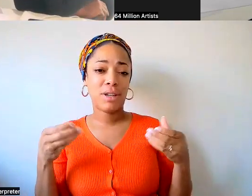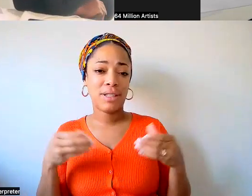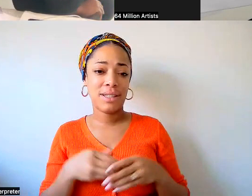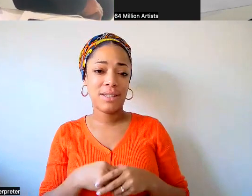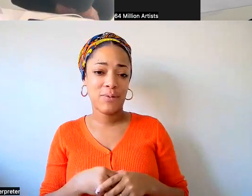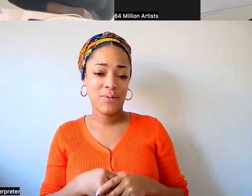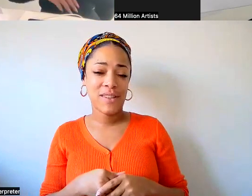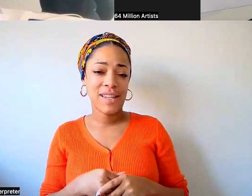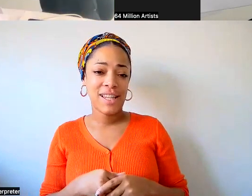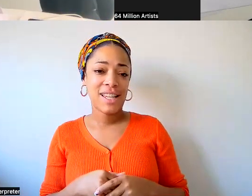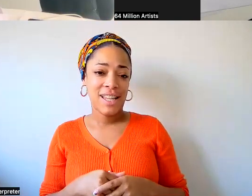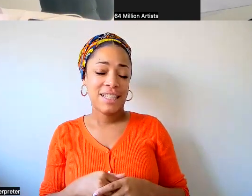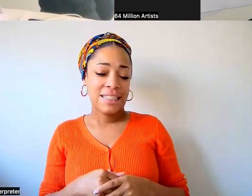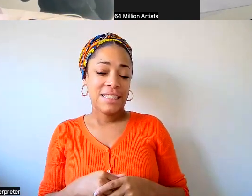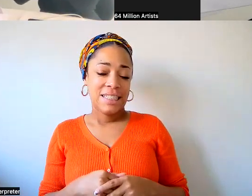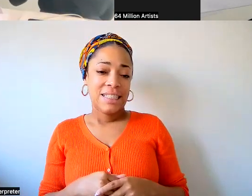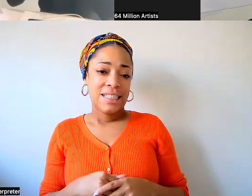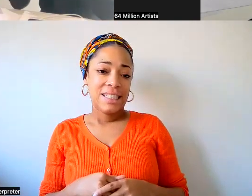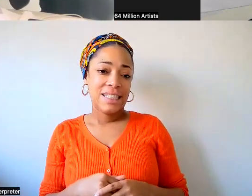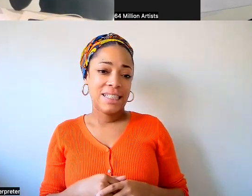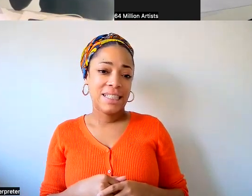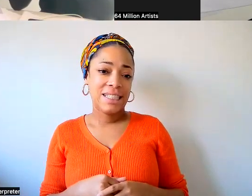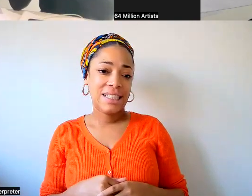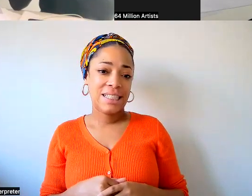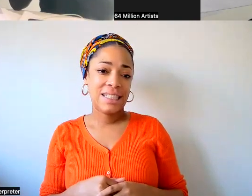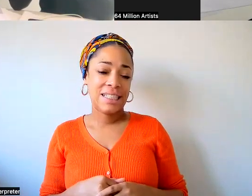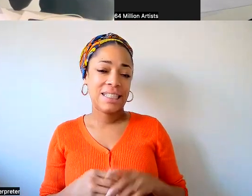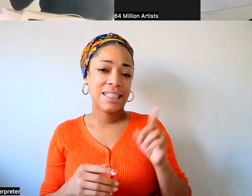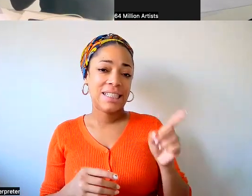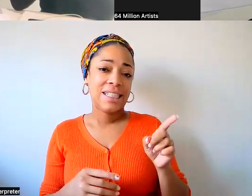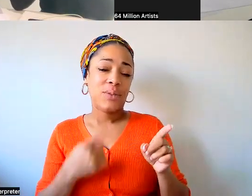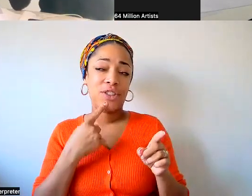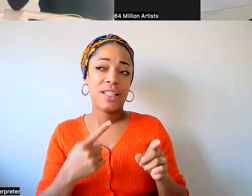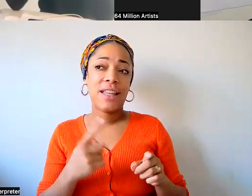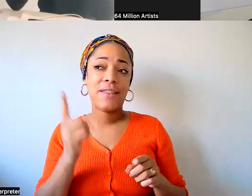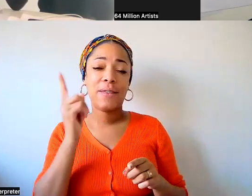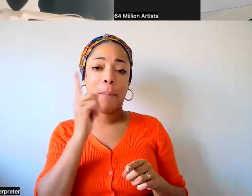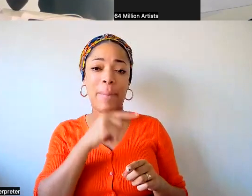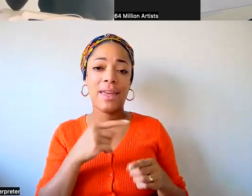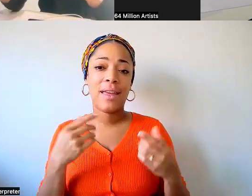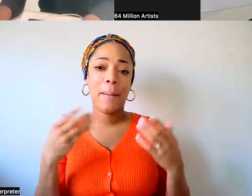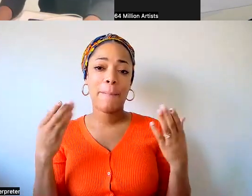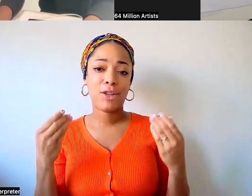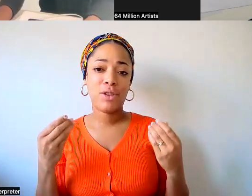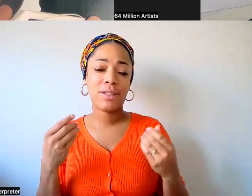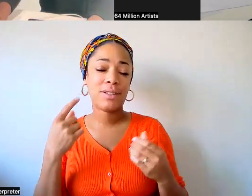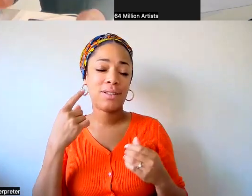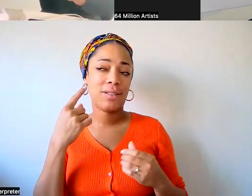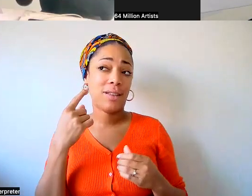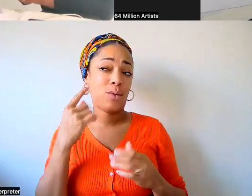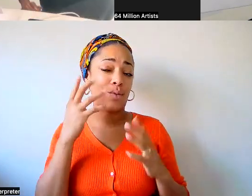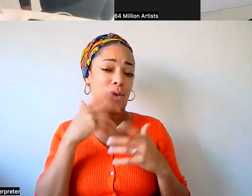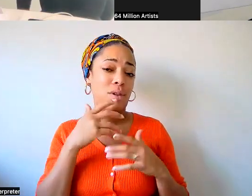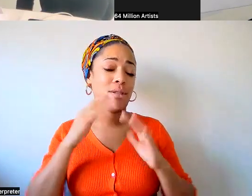worried. Okay, because there are reasons why mattresses get wet. We didn't go there in the end. We didn't go there. My question